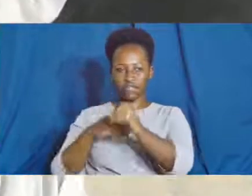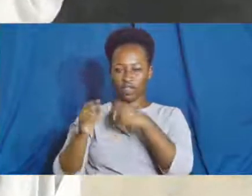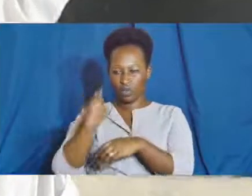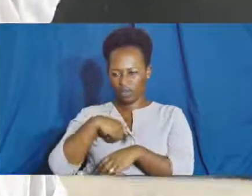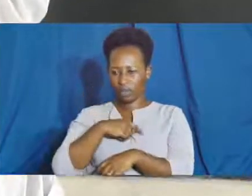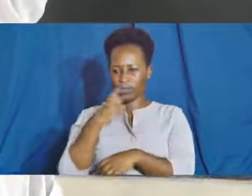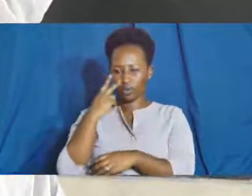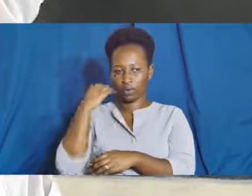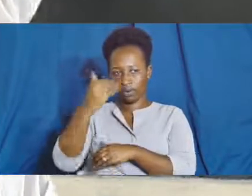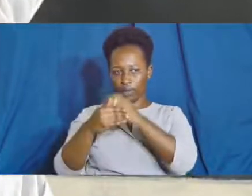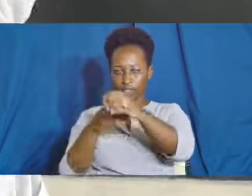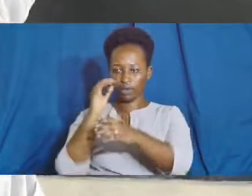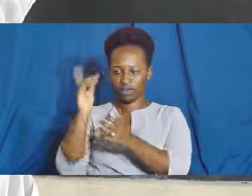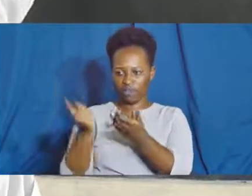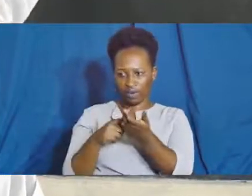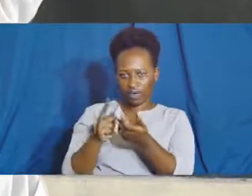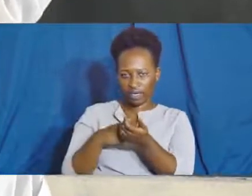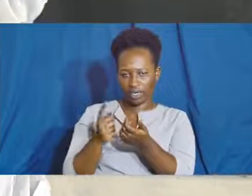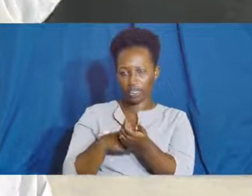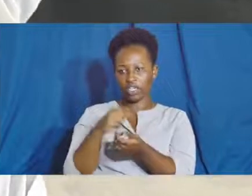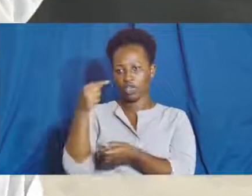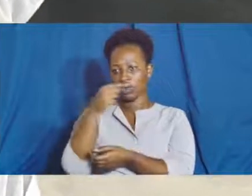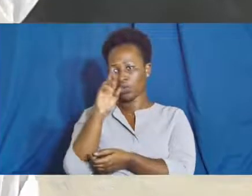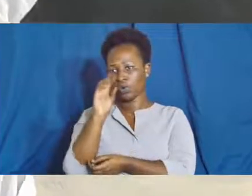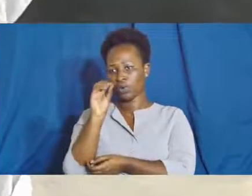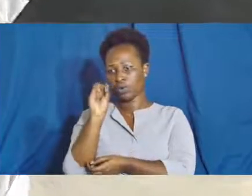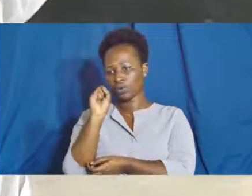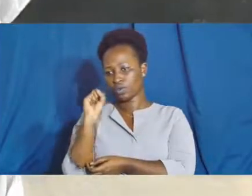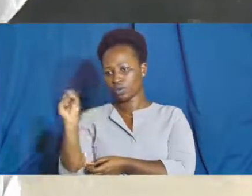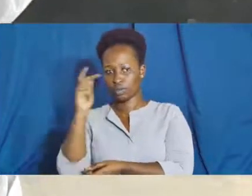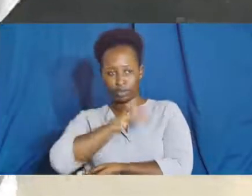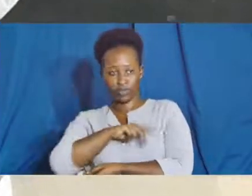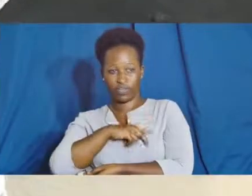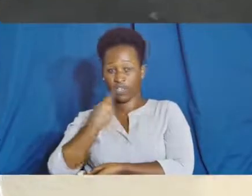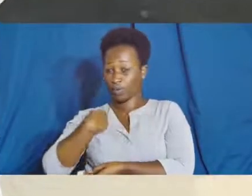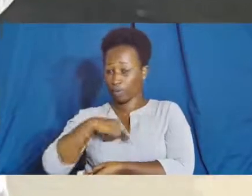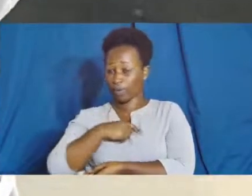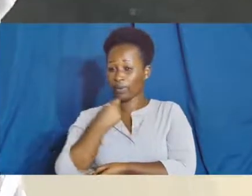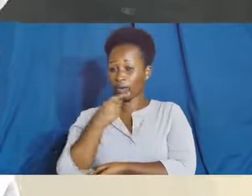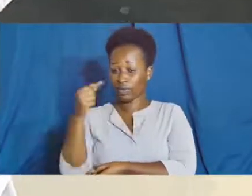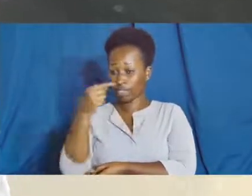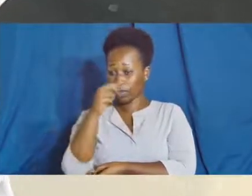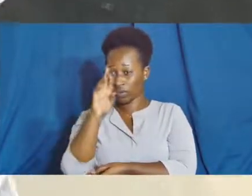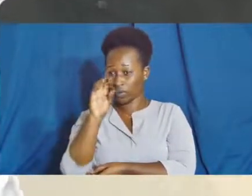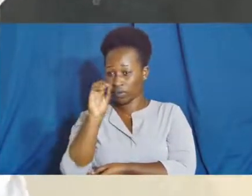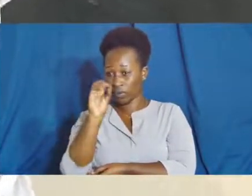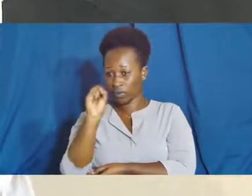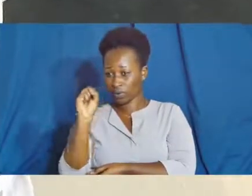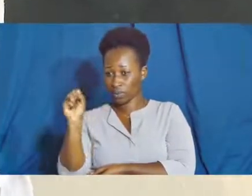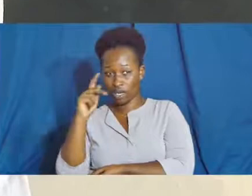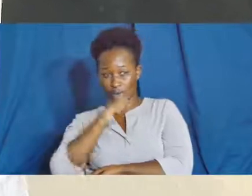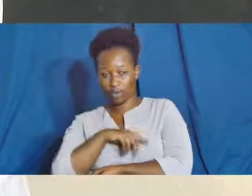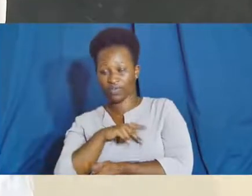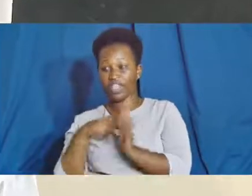of calculating gross profit. And remember, we said that gross profit is equal to